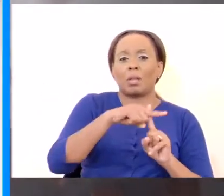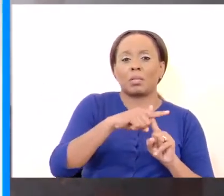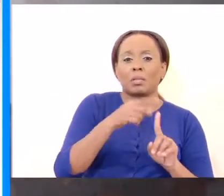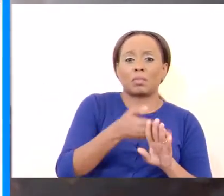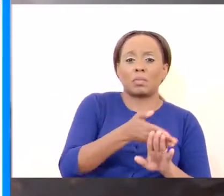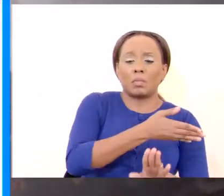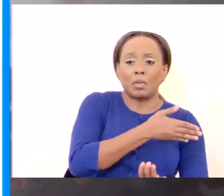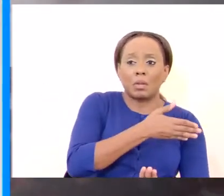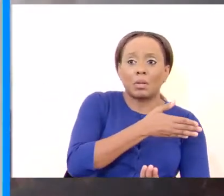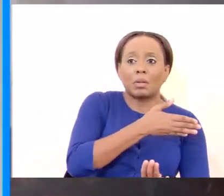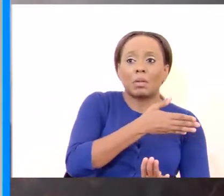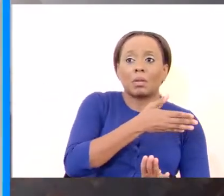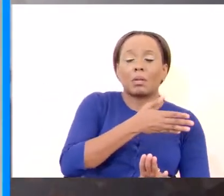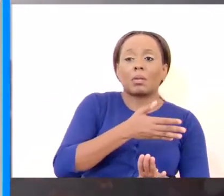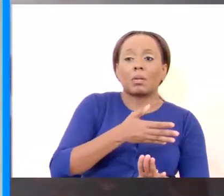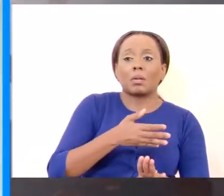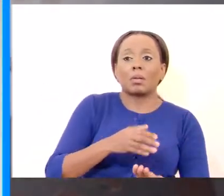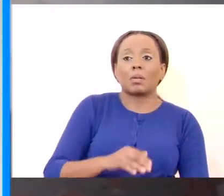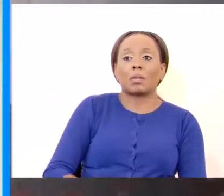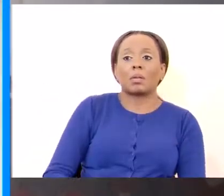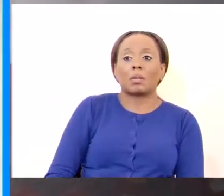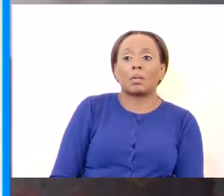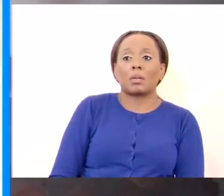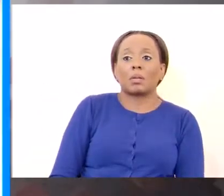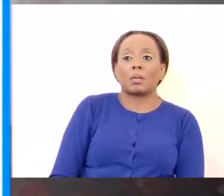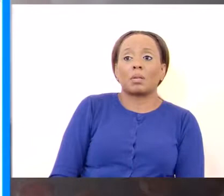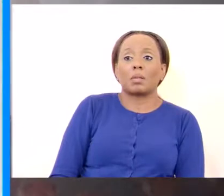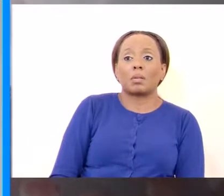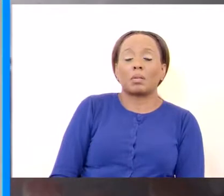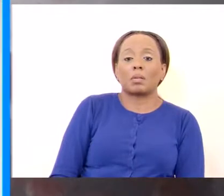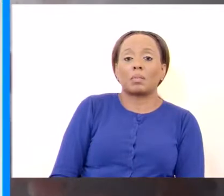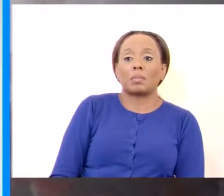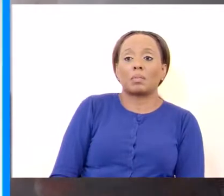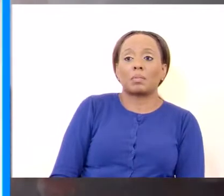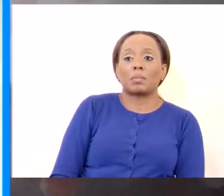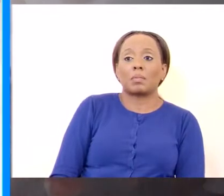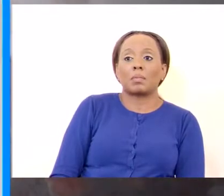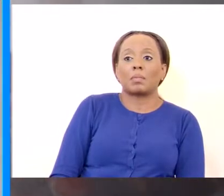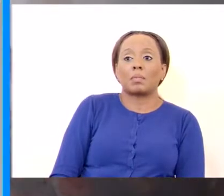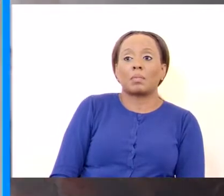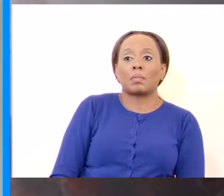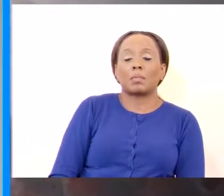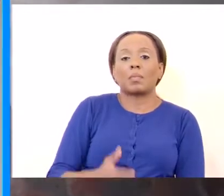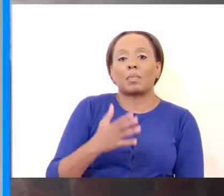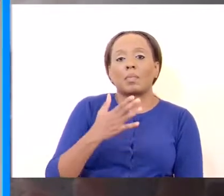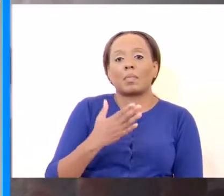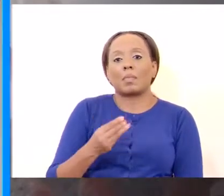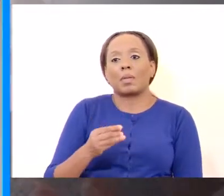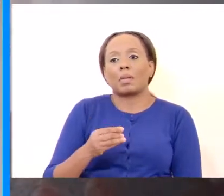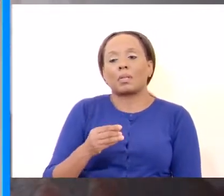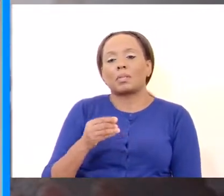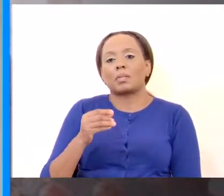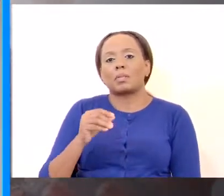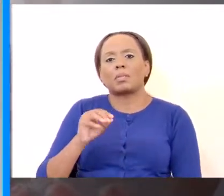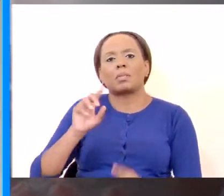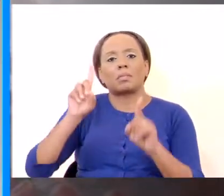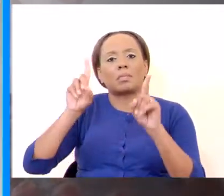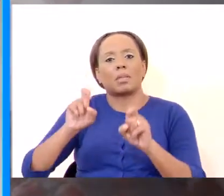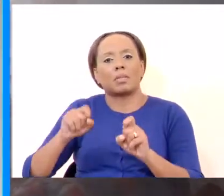before, and again tested positive again at a subsequent date?